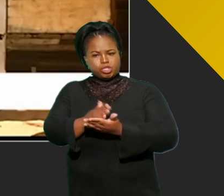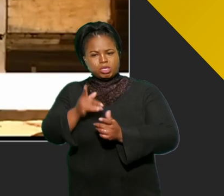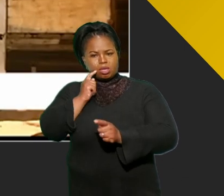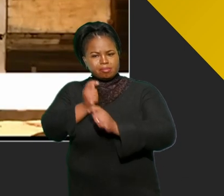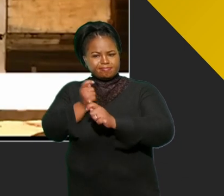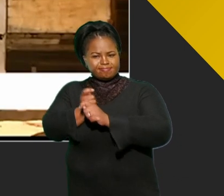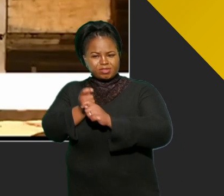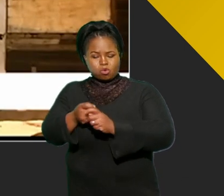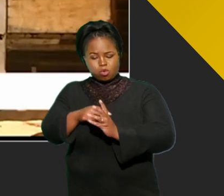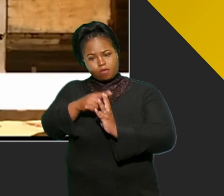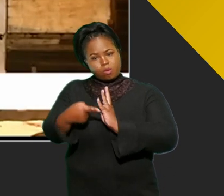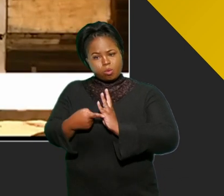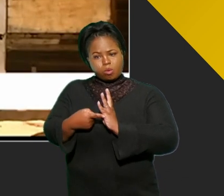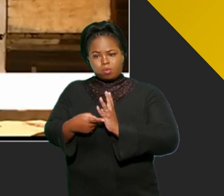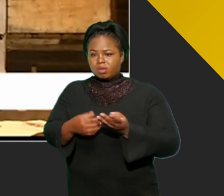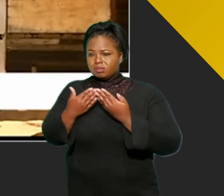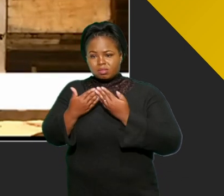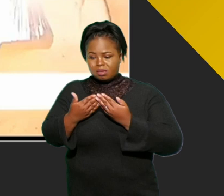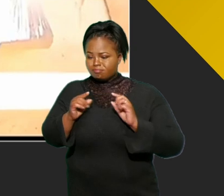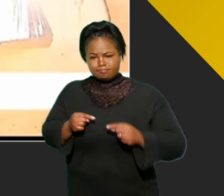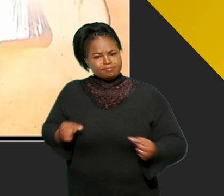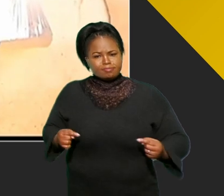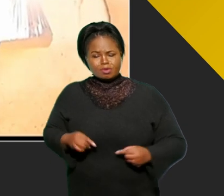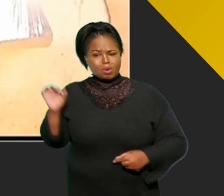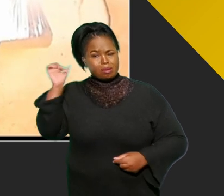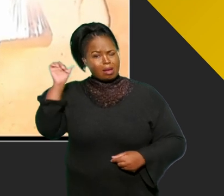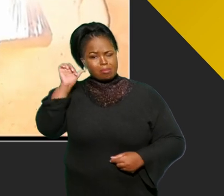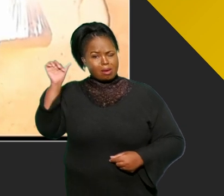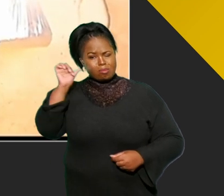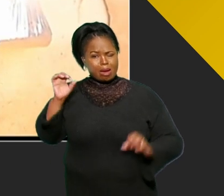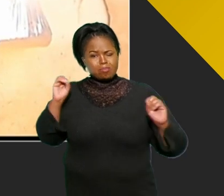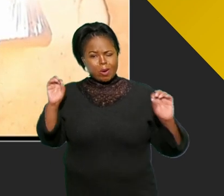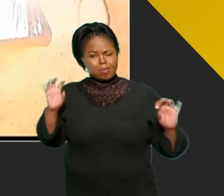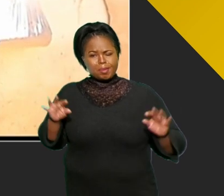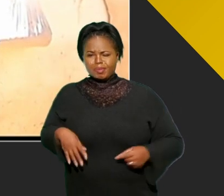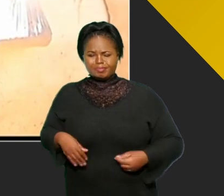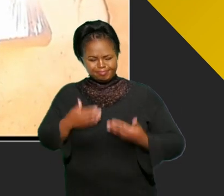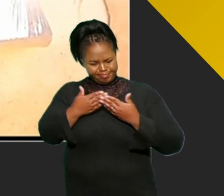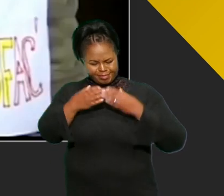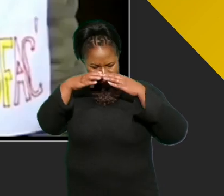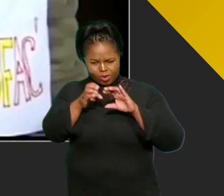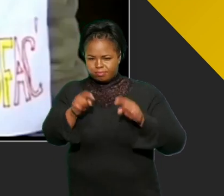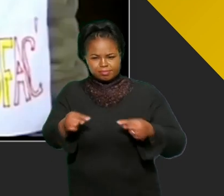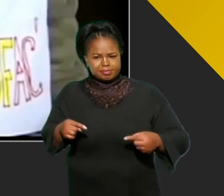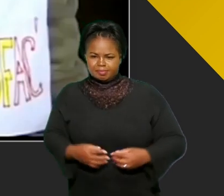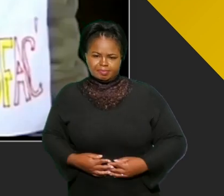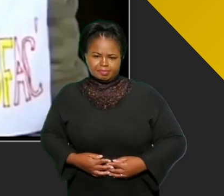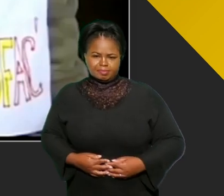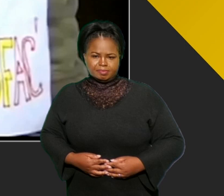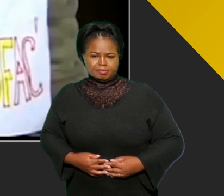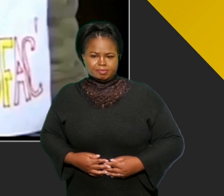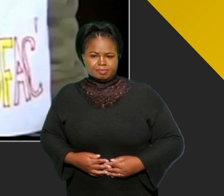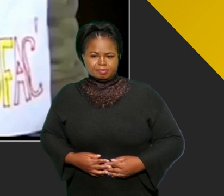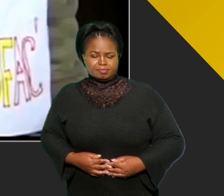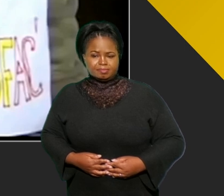us. We're sharing a shack. We can't study. There's too much noise, so we can't able to study. We can't able to cope in this situation.